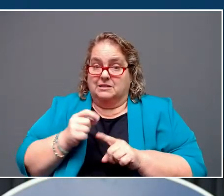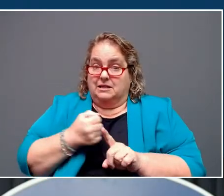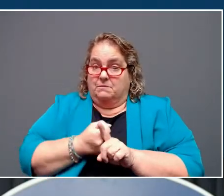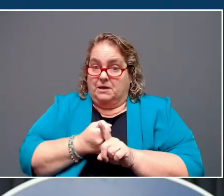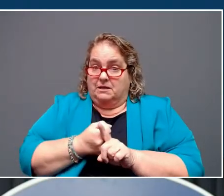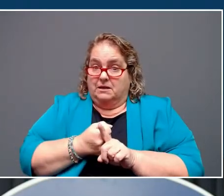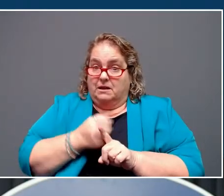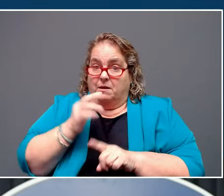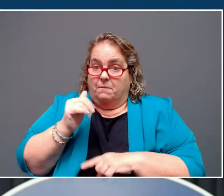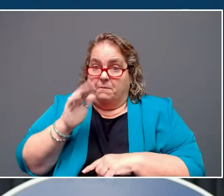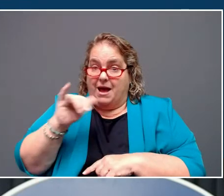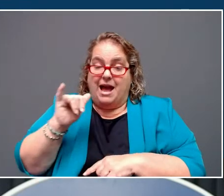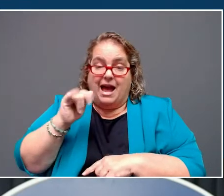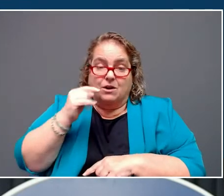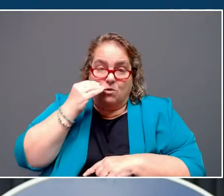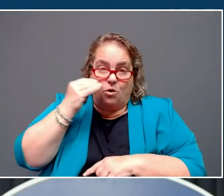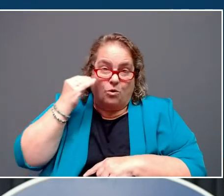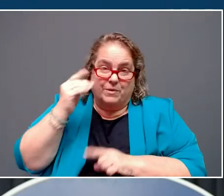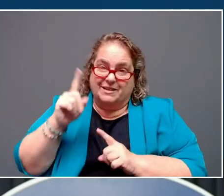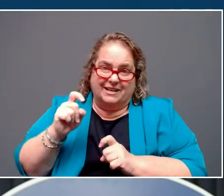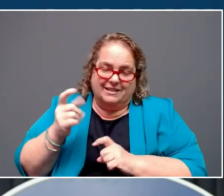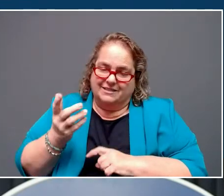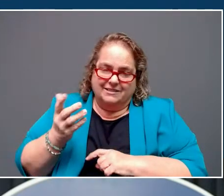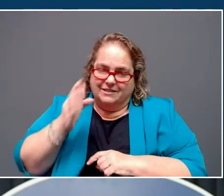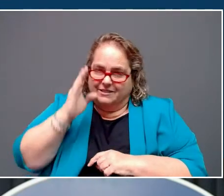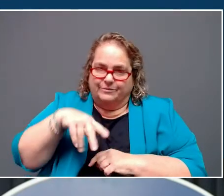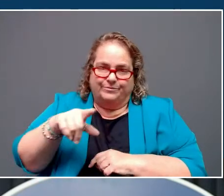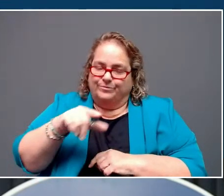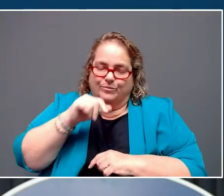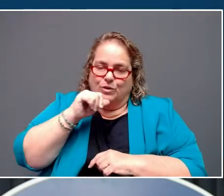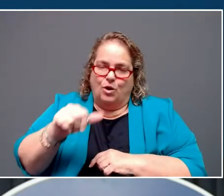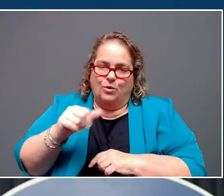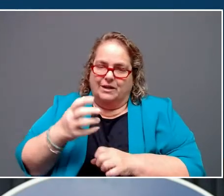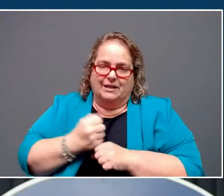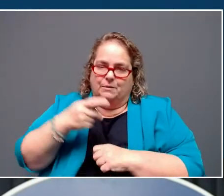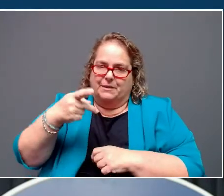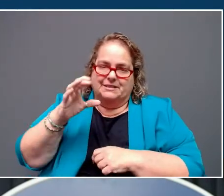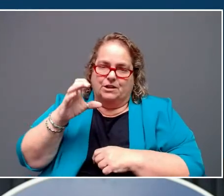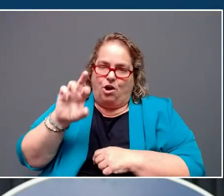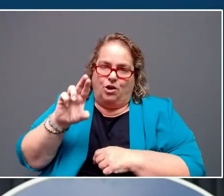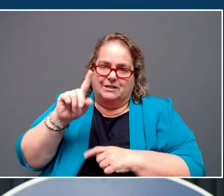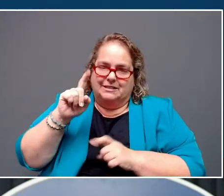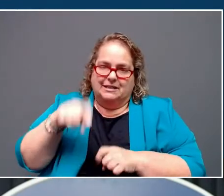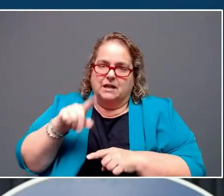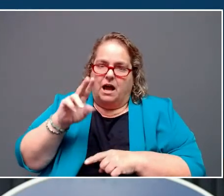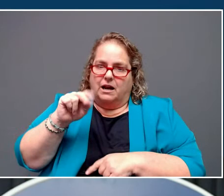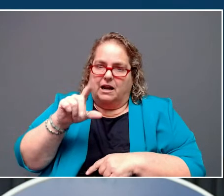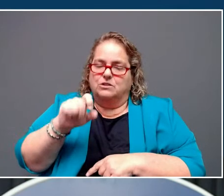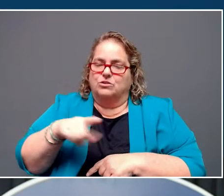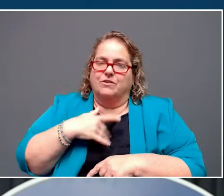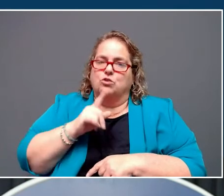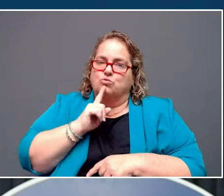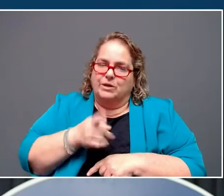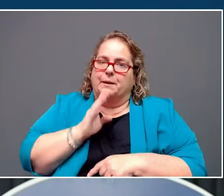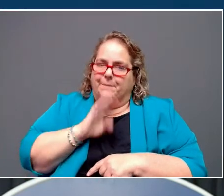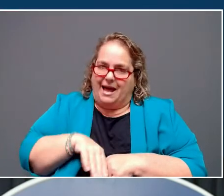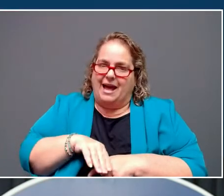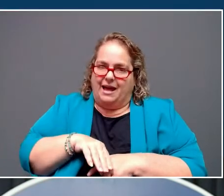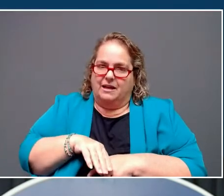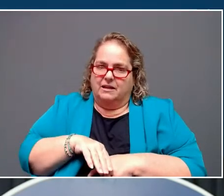at-home test, though you don't go in and get a PCR test unless you're really feeling bad. Certainly, we've